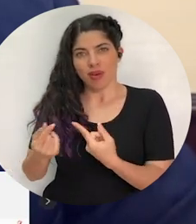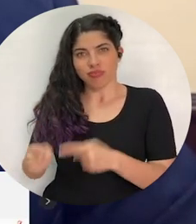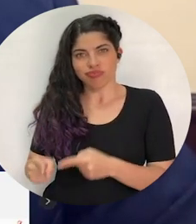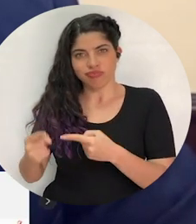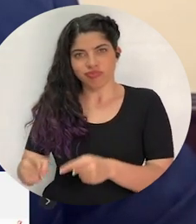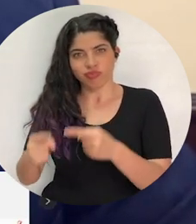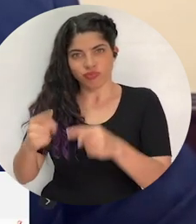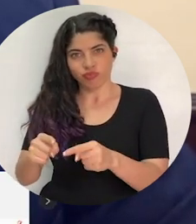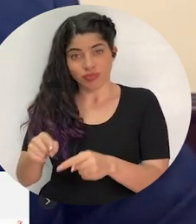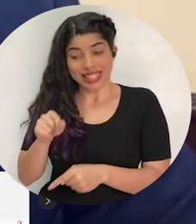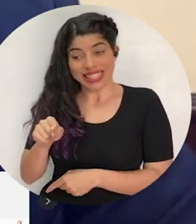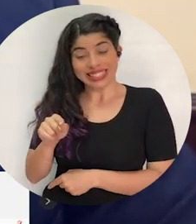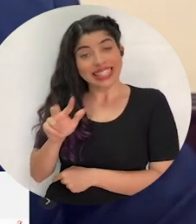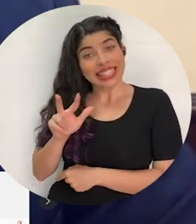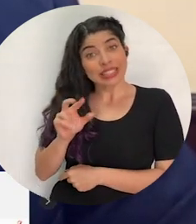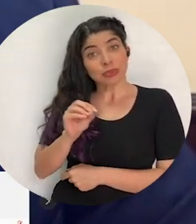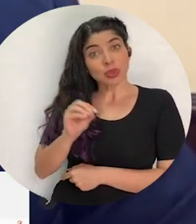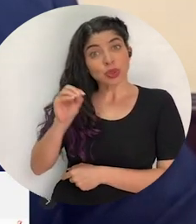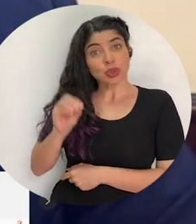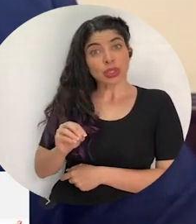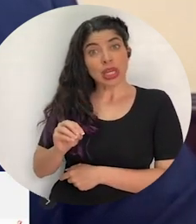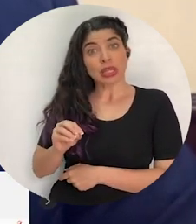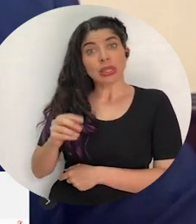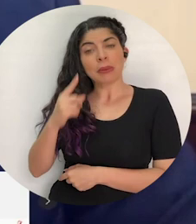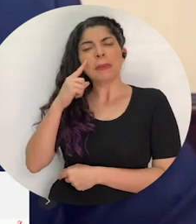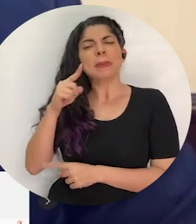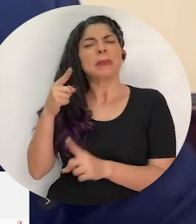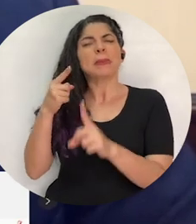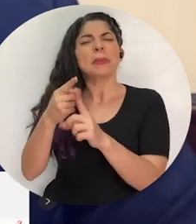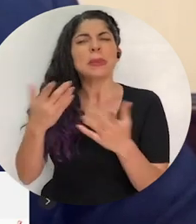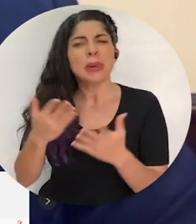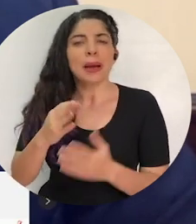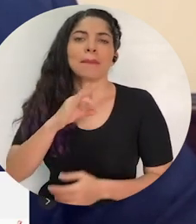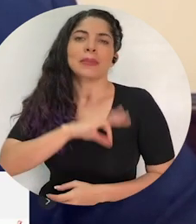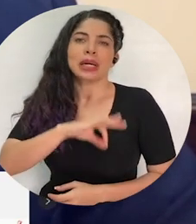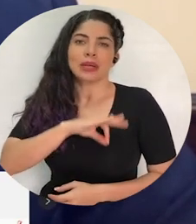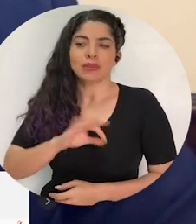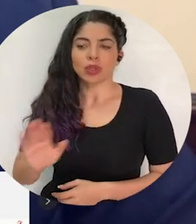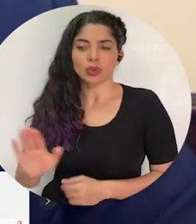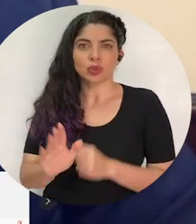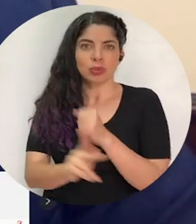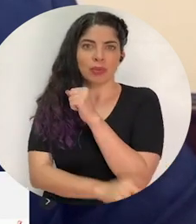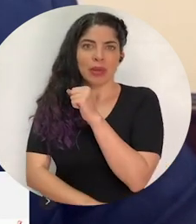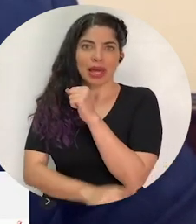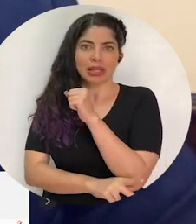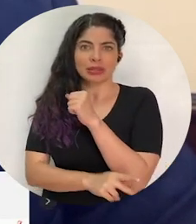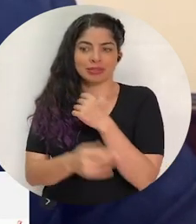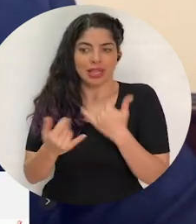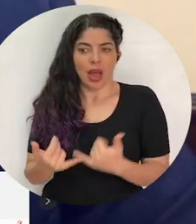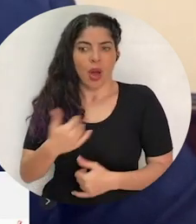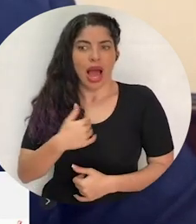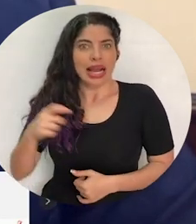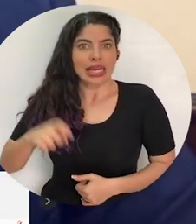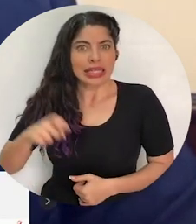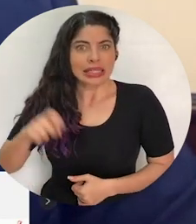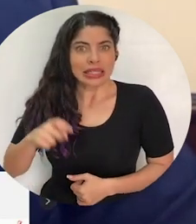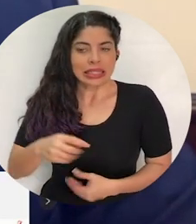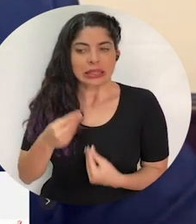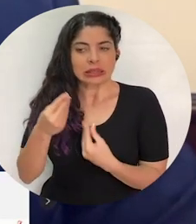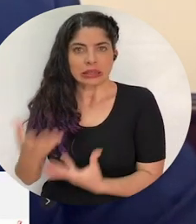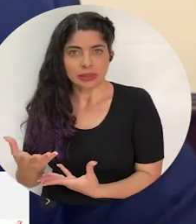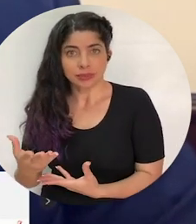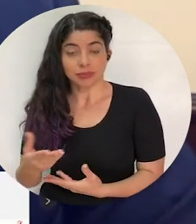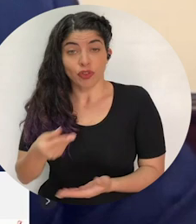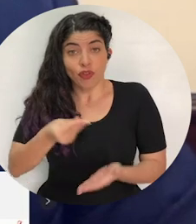COVID-19. And this 3% is to beneficiate those countries in need.